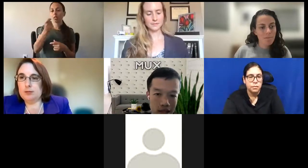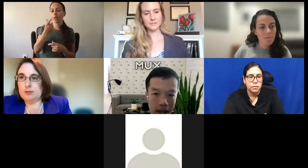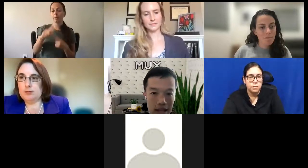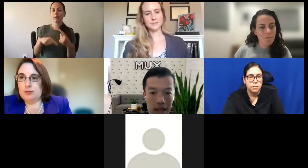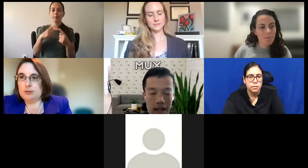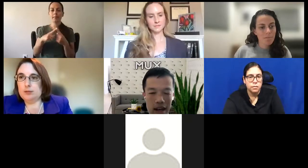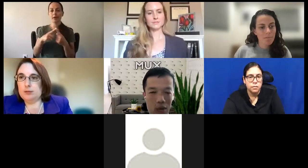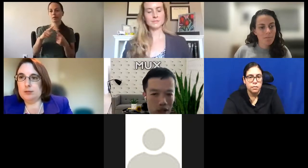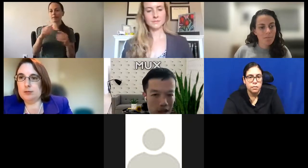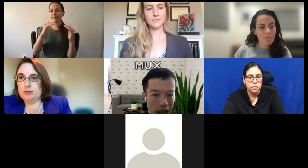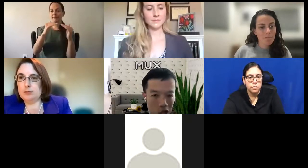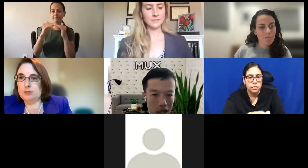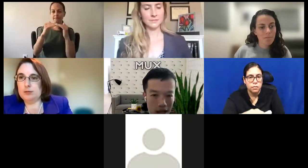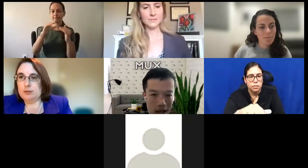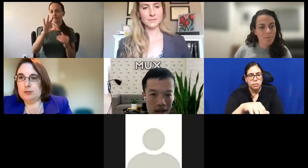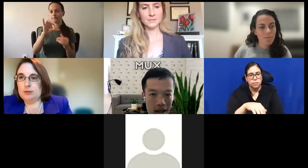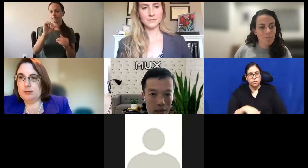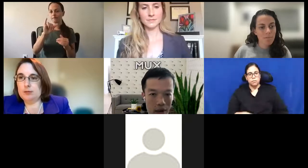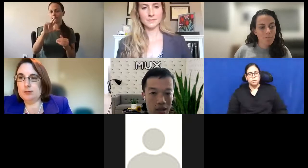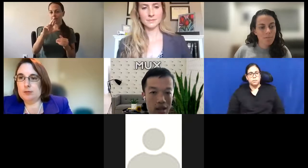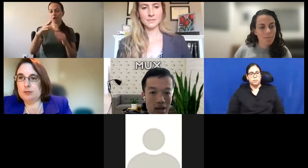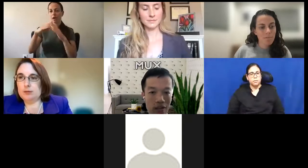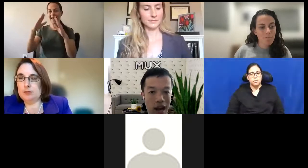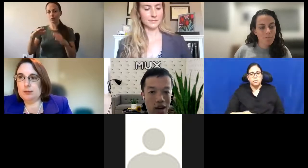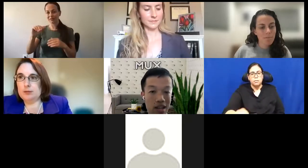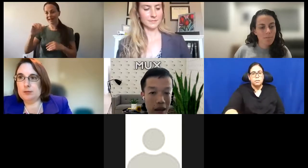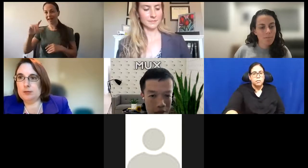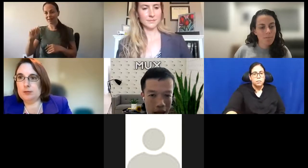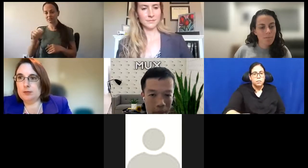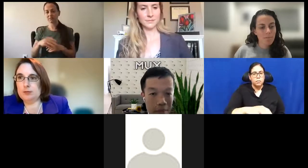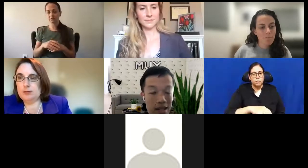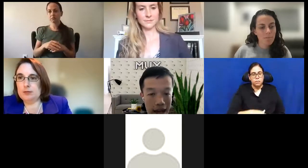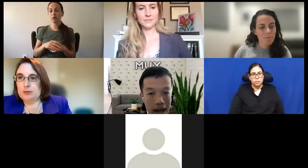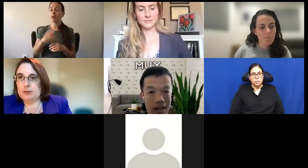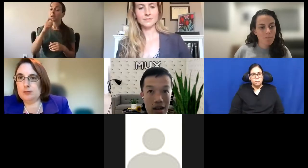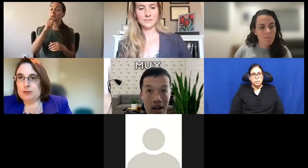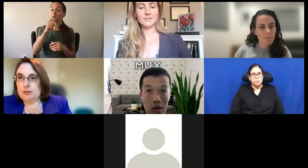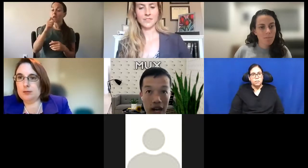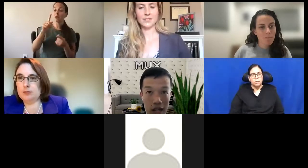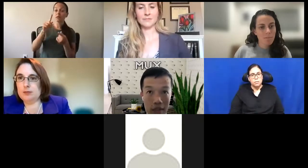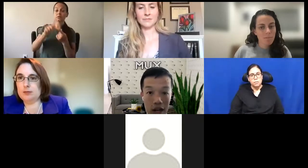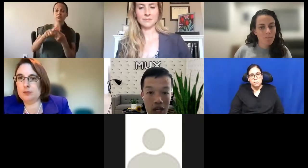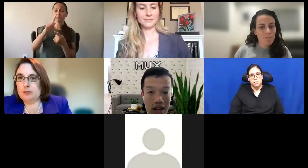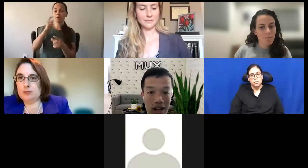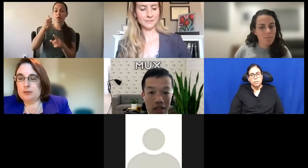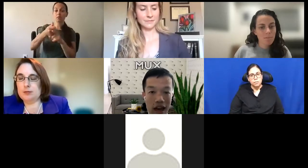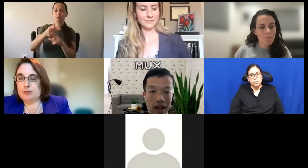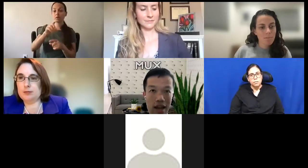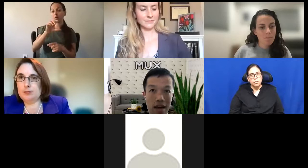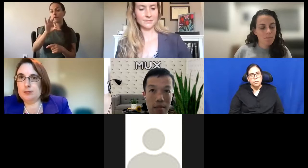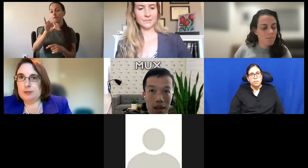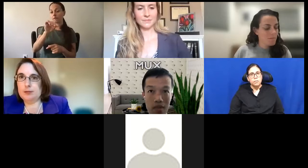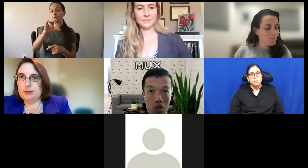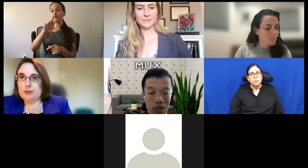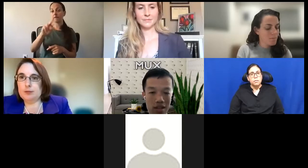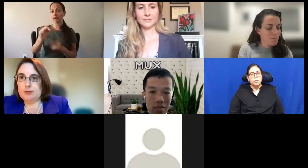the Fair Housing Act, which actually it wasn't until the Fair Housing Amendments Act, which Ashley had mentioned,